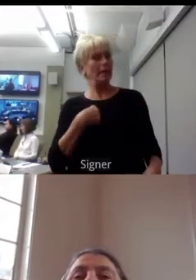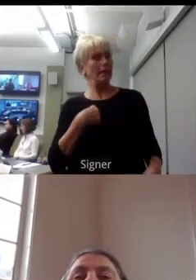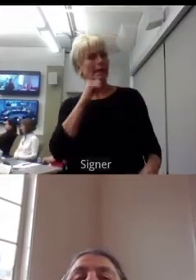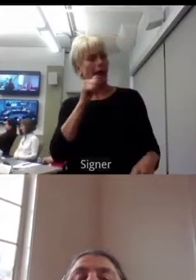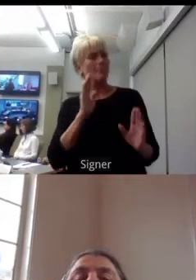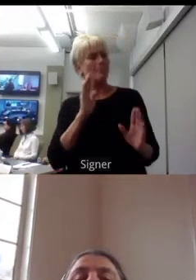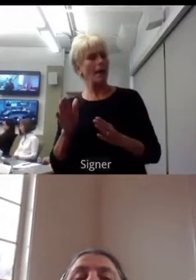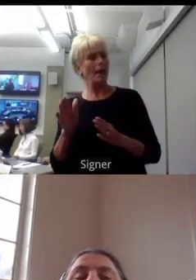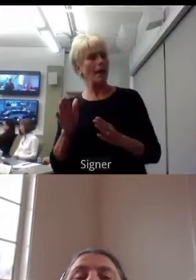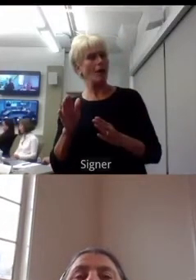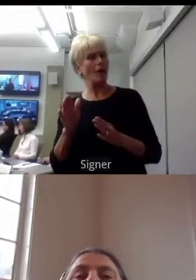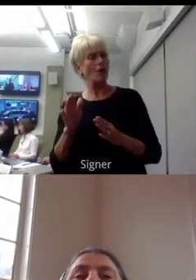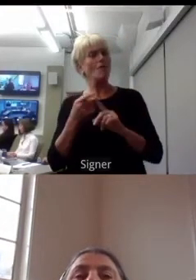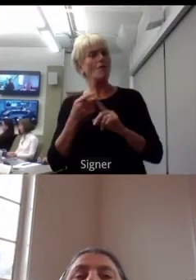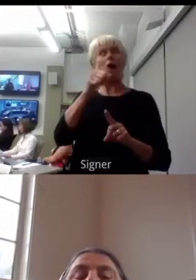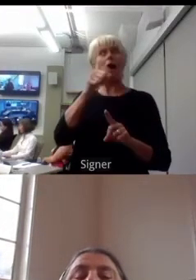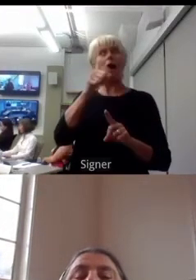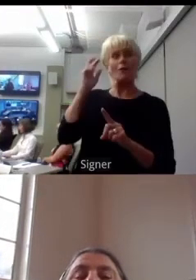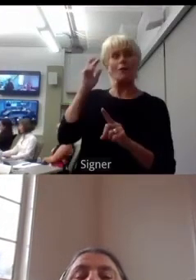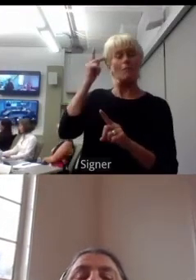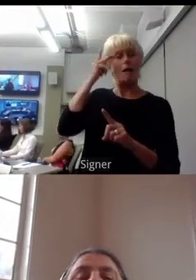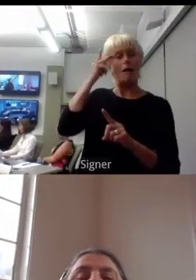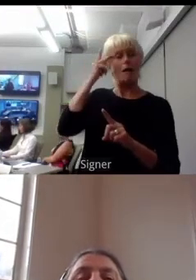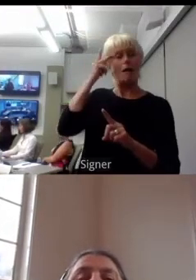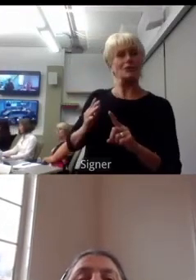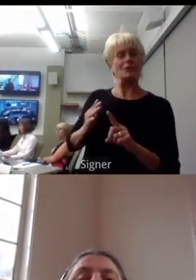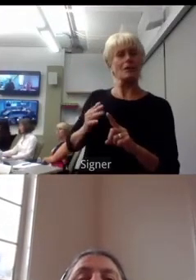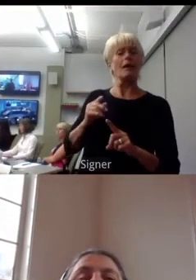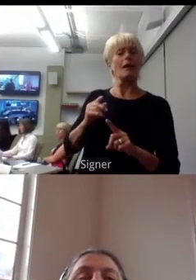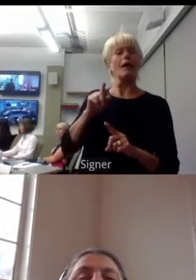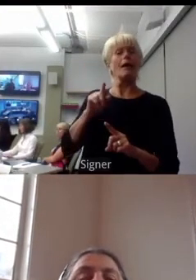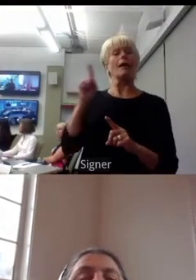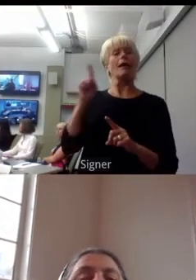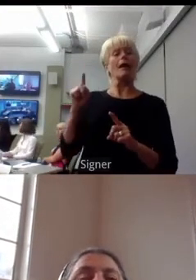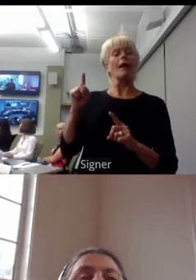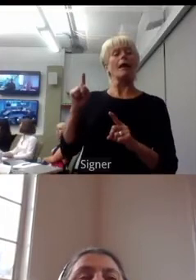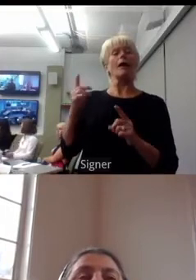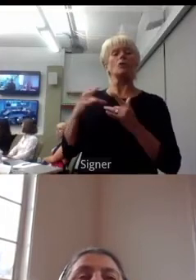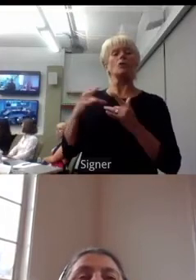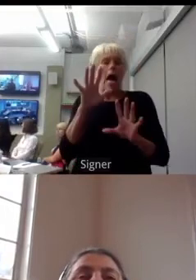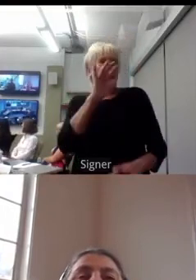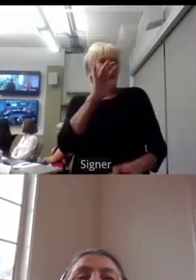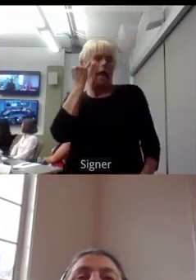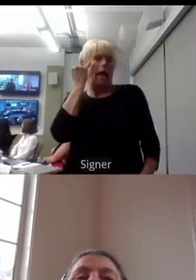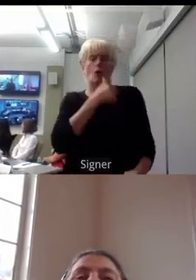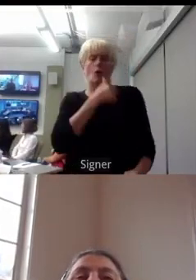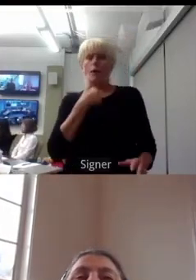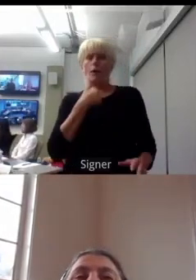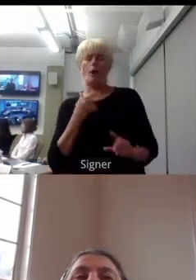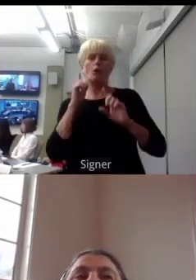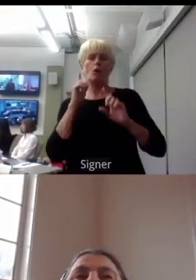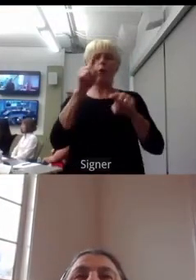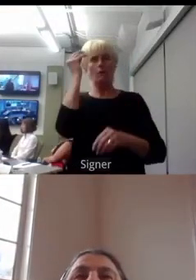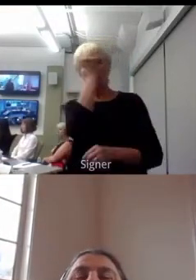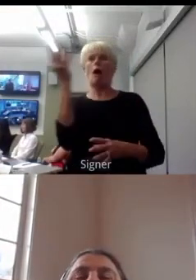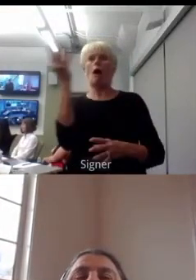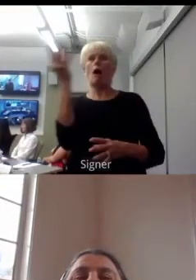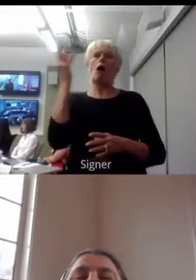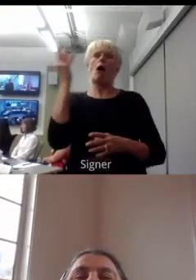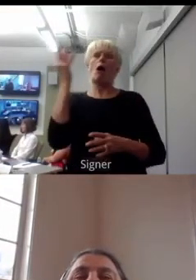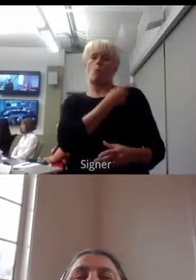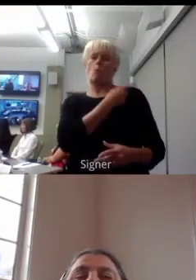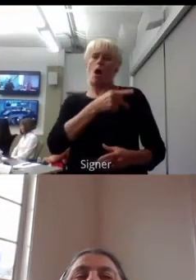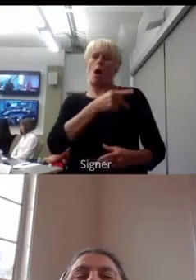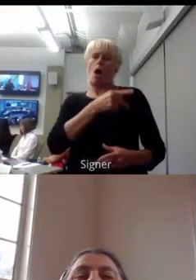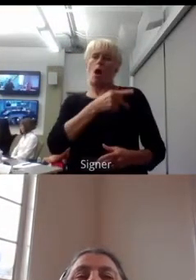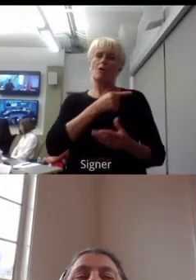and the concern was kind of presented this way. Look, if we go out there and say we're going to make the whole province accessible, people are going to notice that we're not accessible.